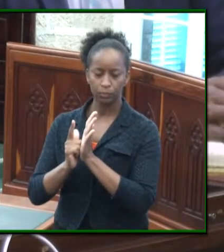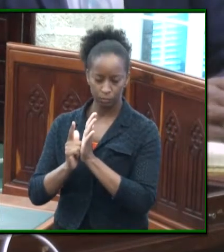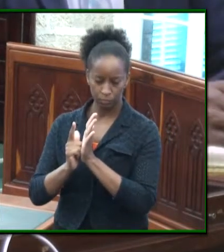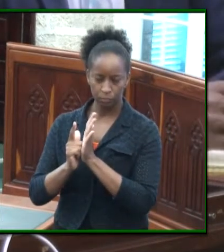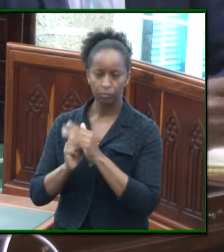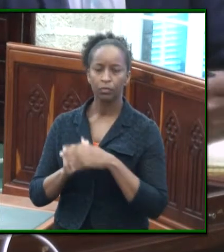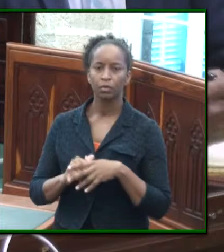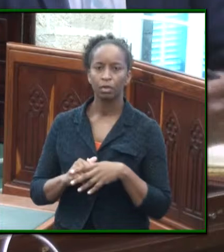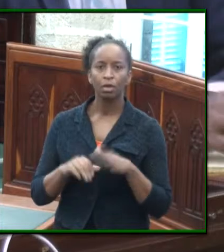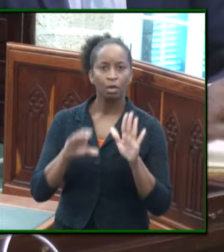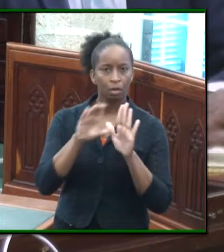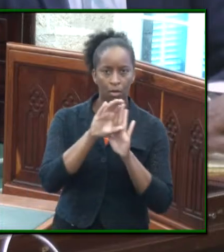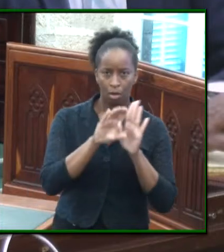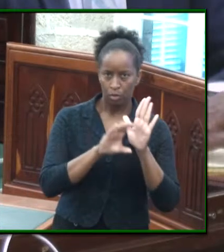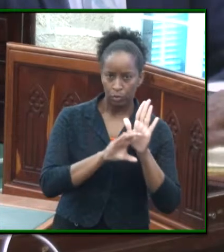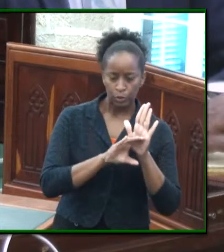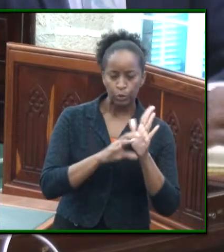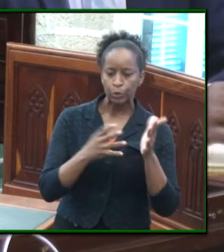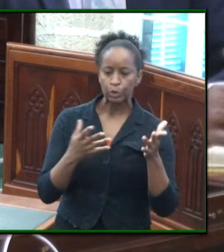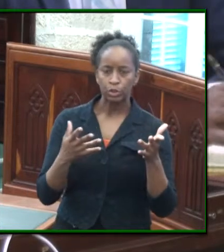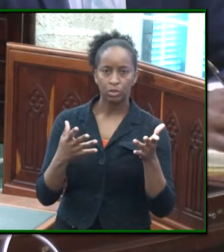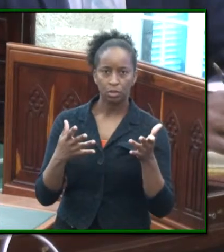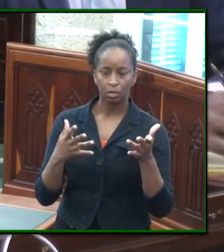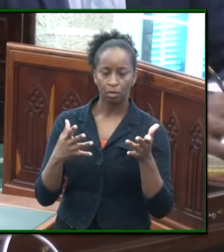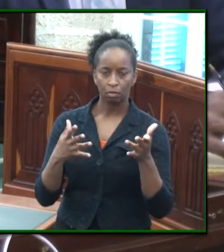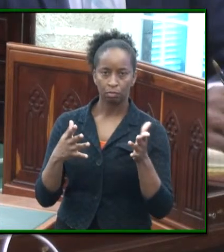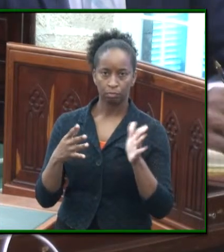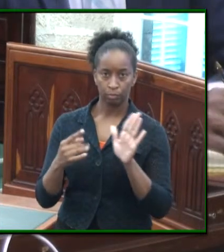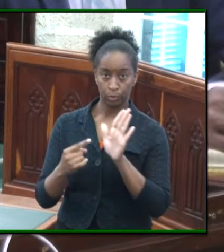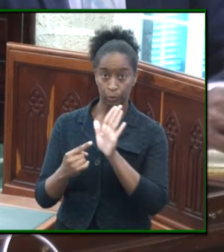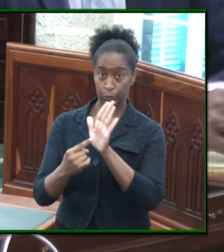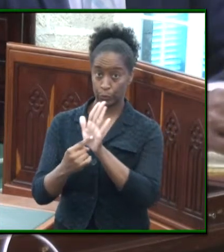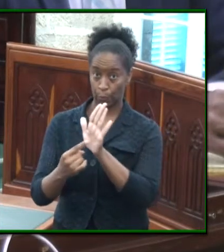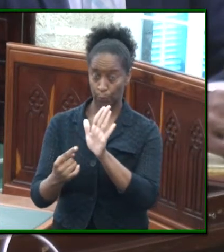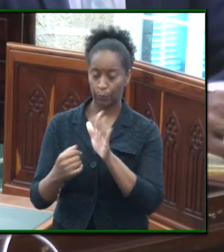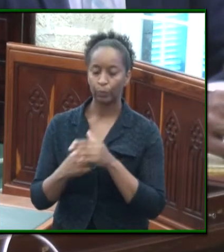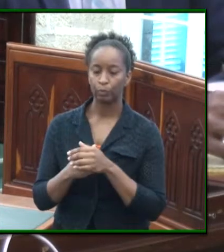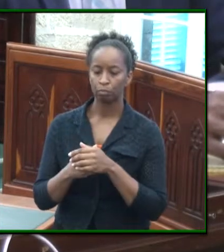citizens. A republican constitution